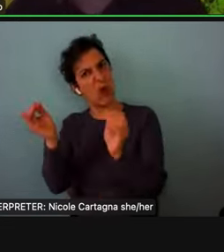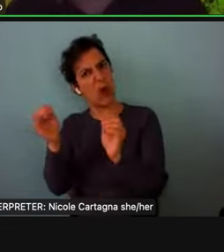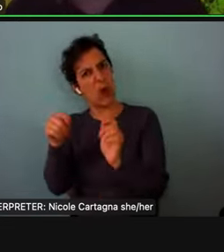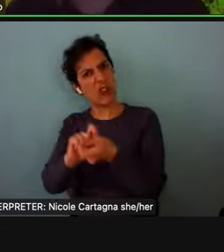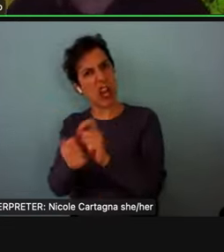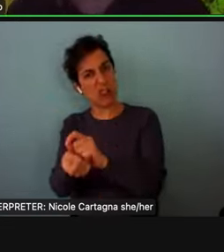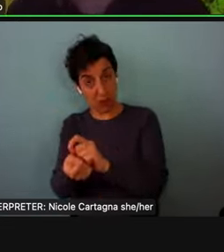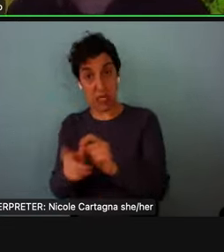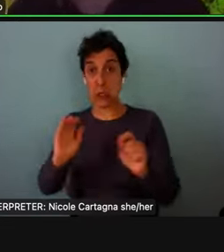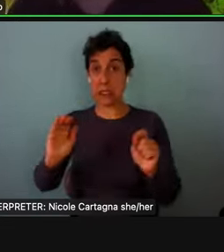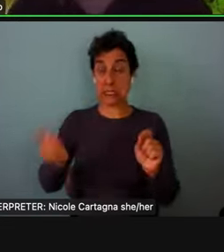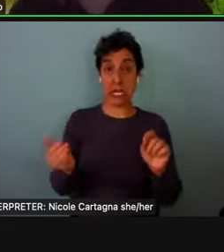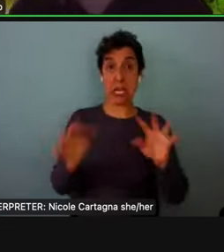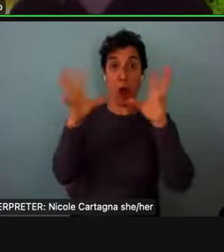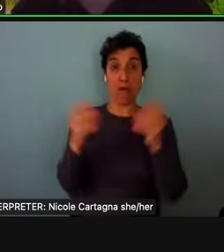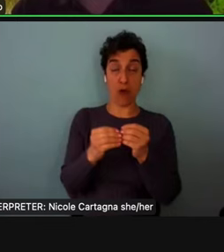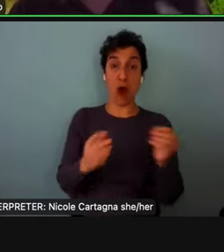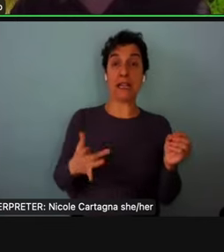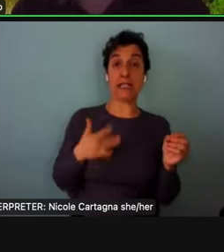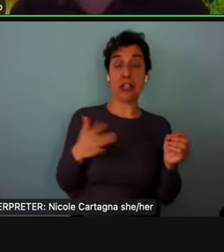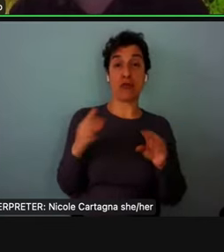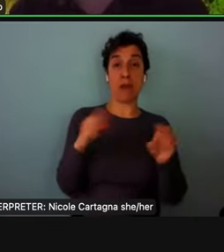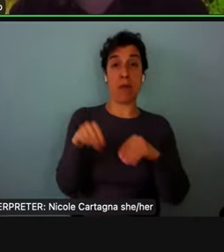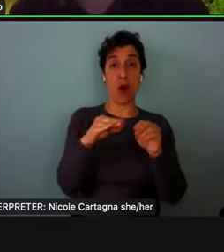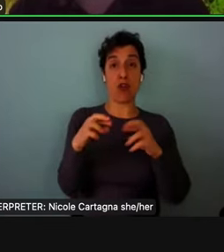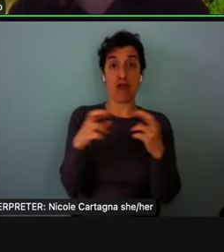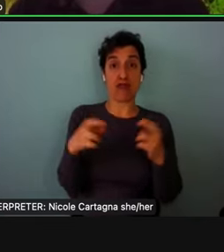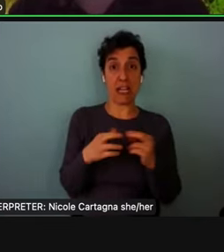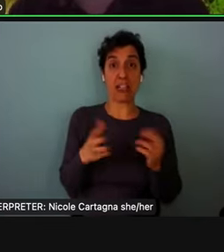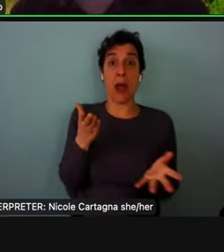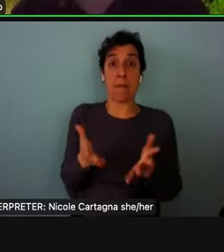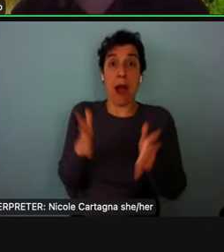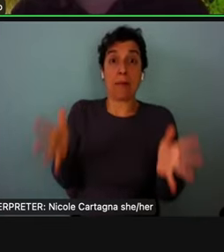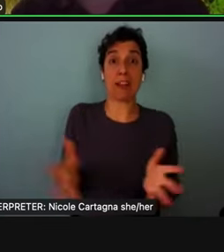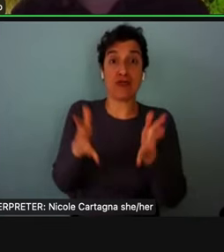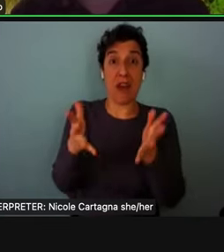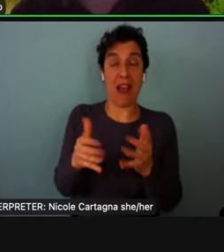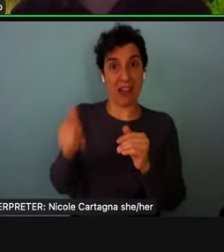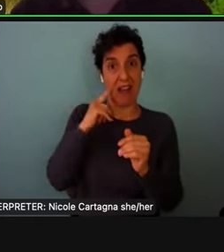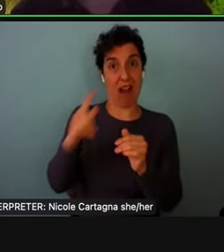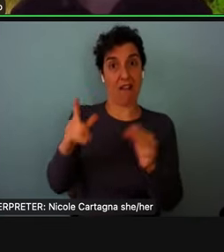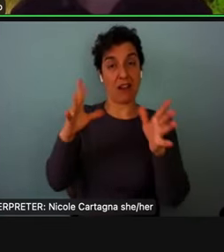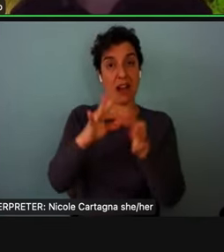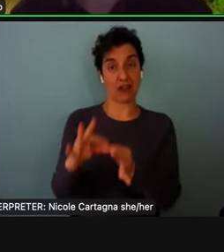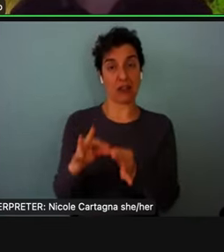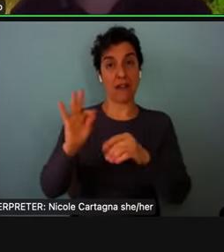seems that sensory motor regions might be drivers of functional connectivity dynamics.